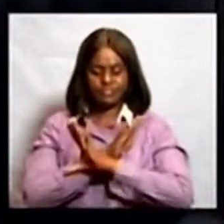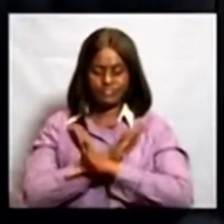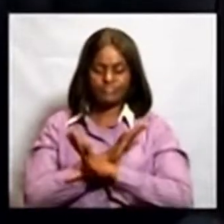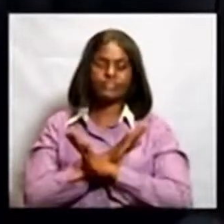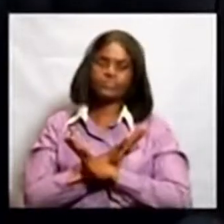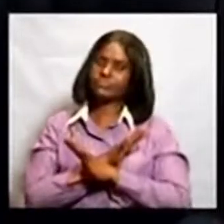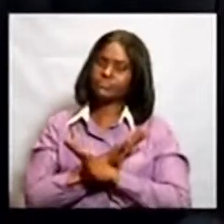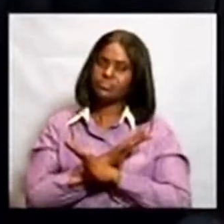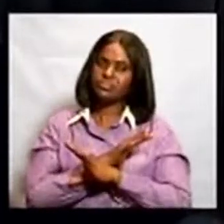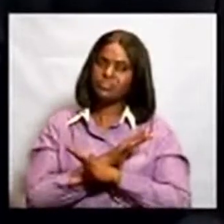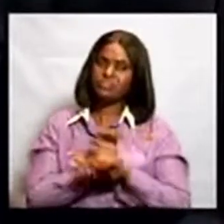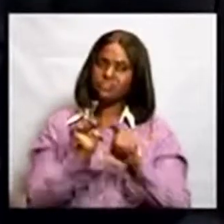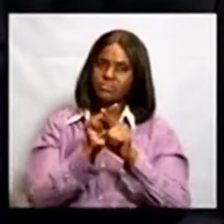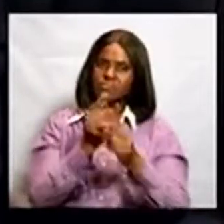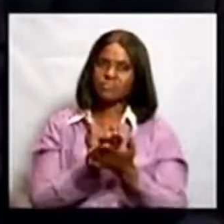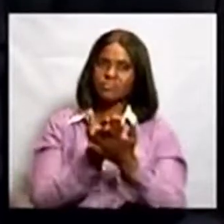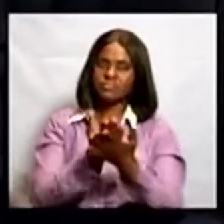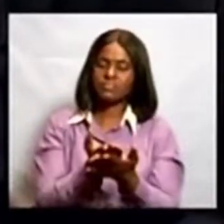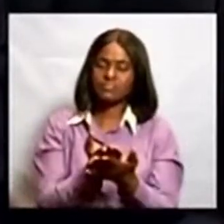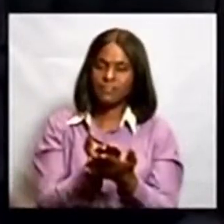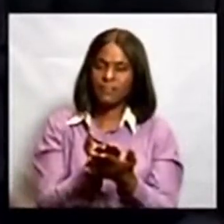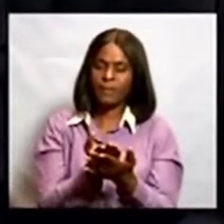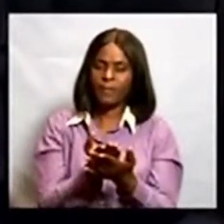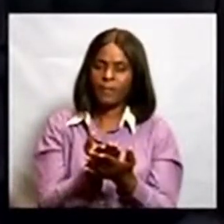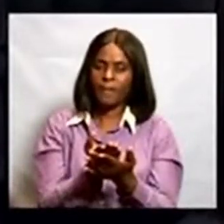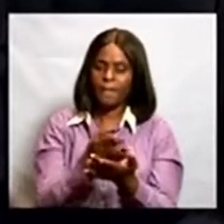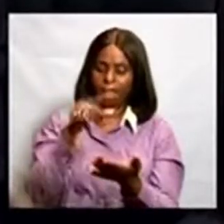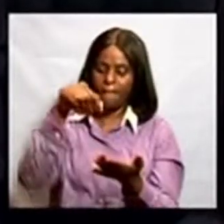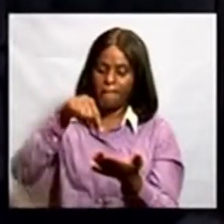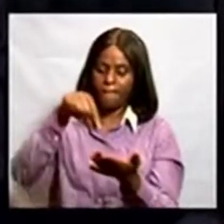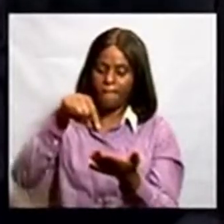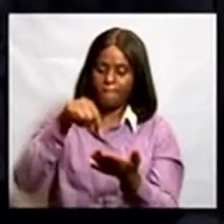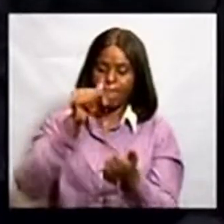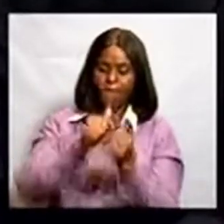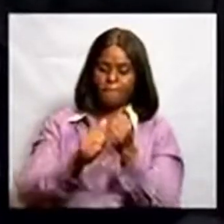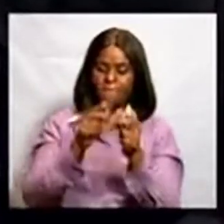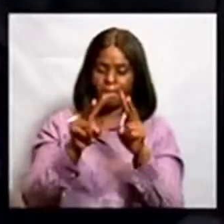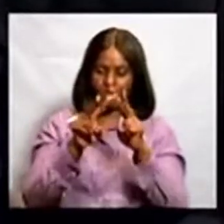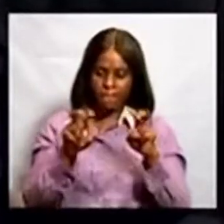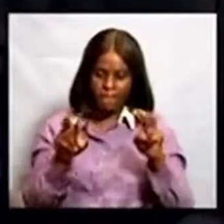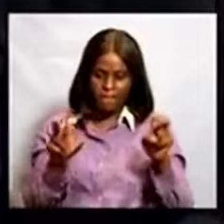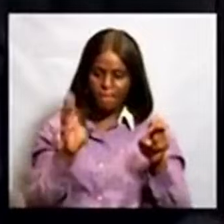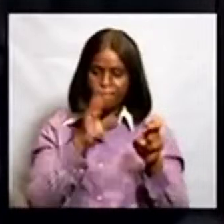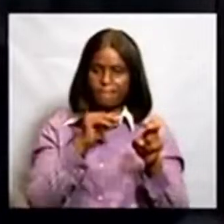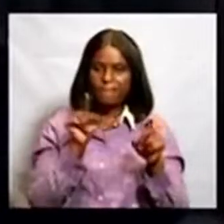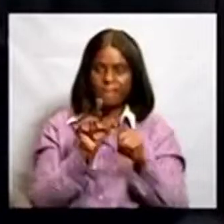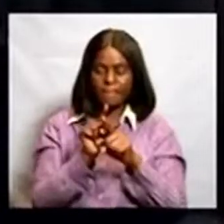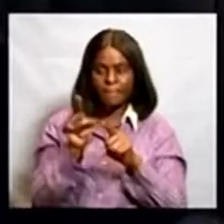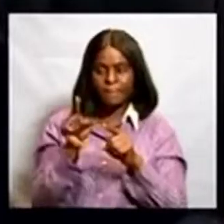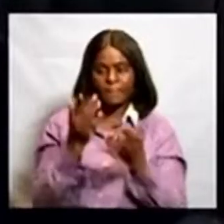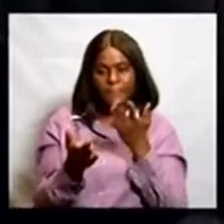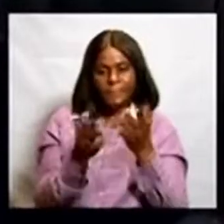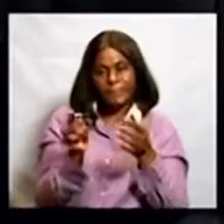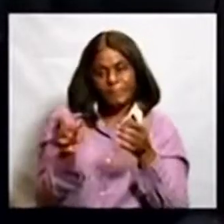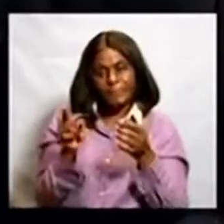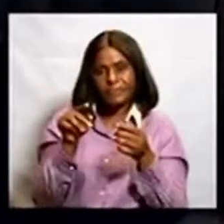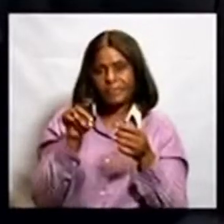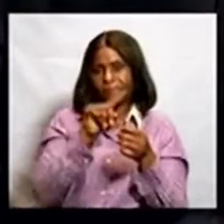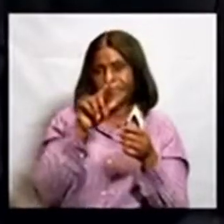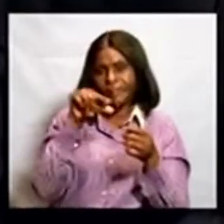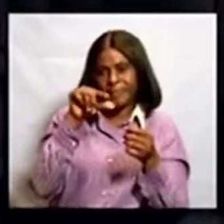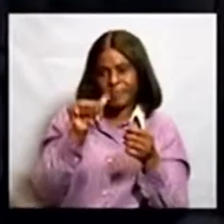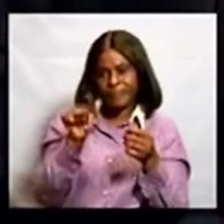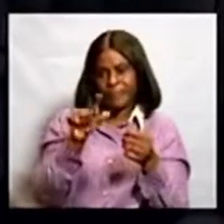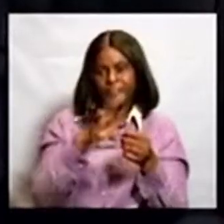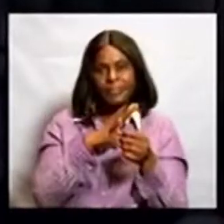employment and presents qualifications that were verified by an equivalent of ZACWA in Namibia